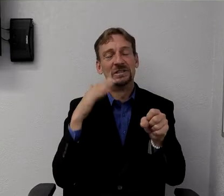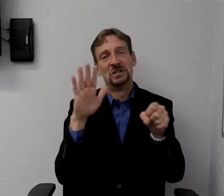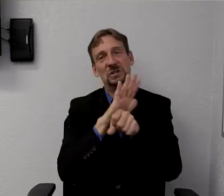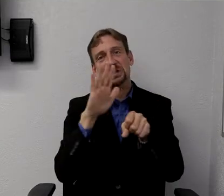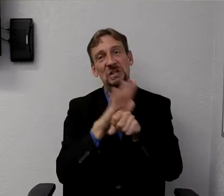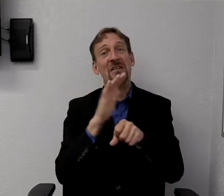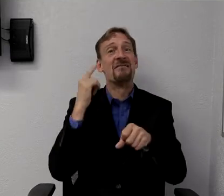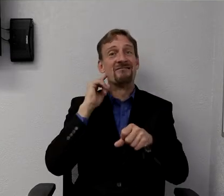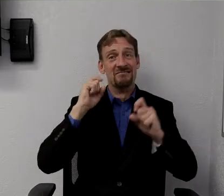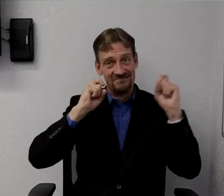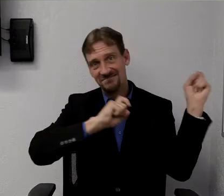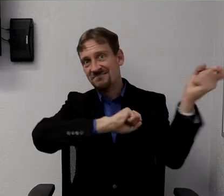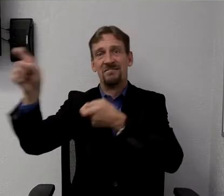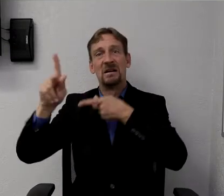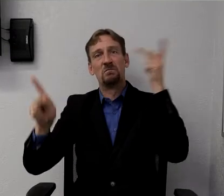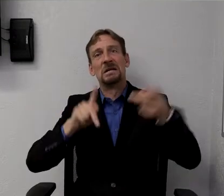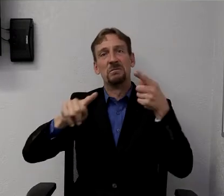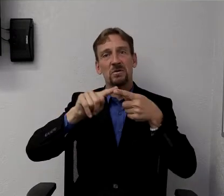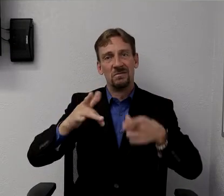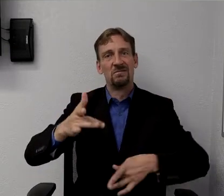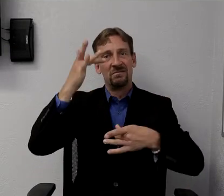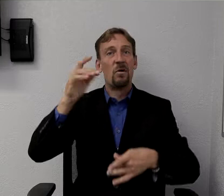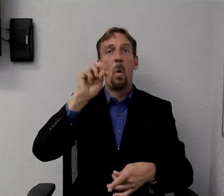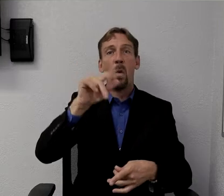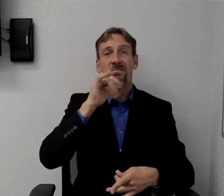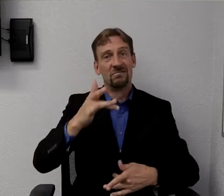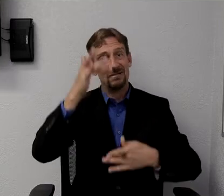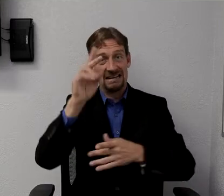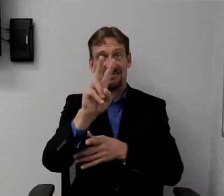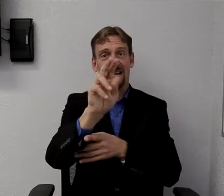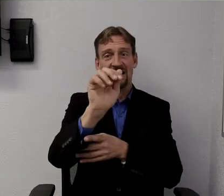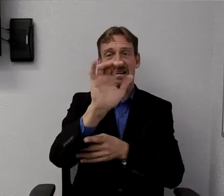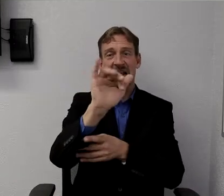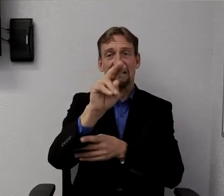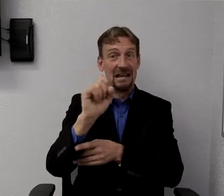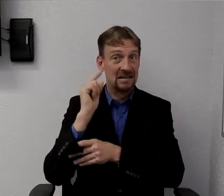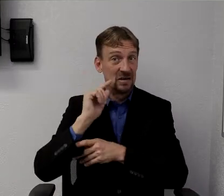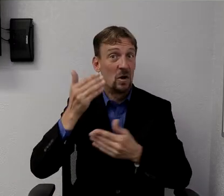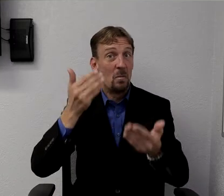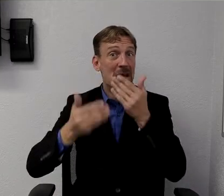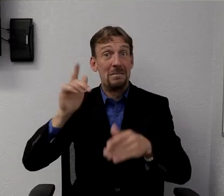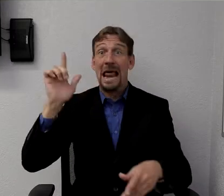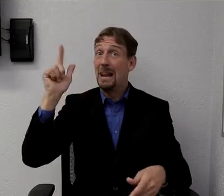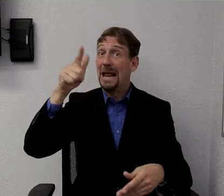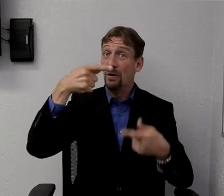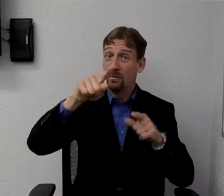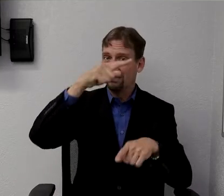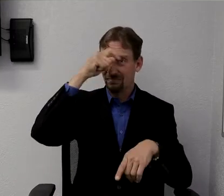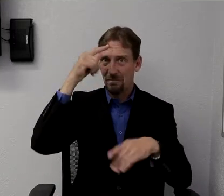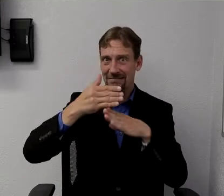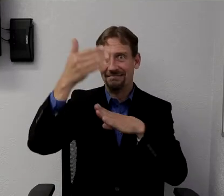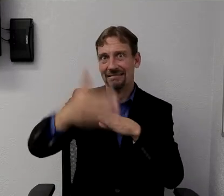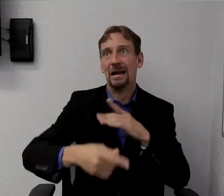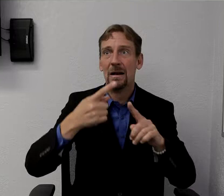able to given to people. More likely it's going to be later than that. But that's, again, one